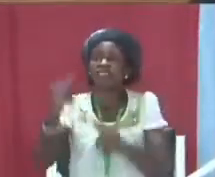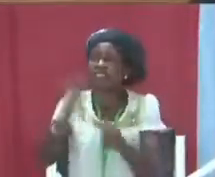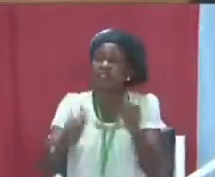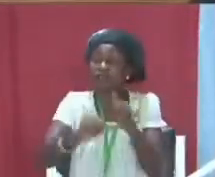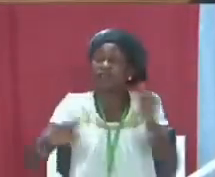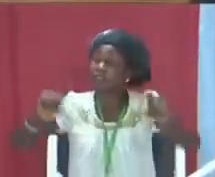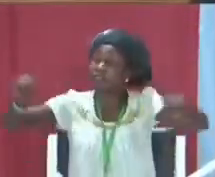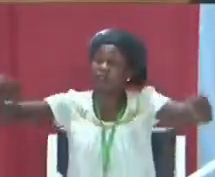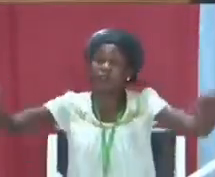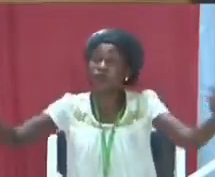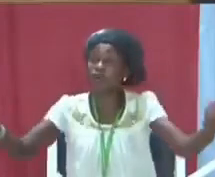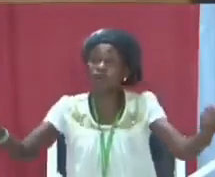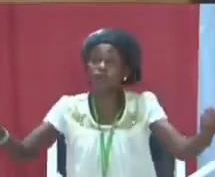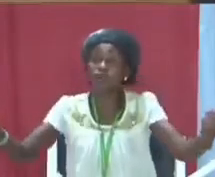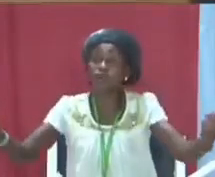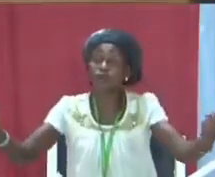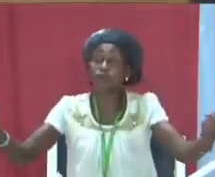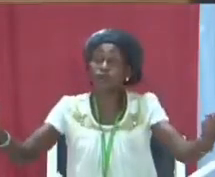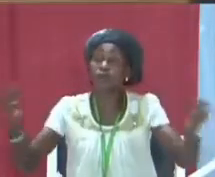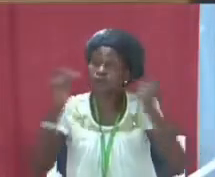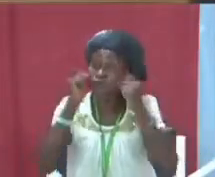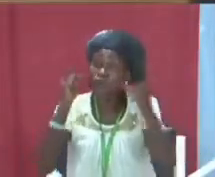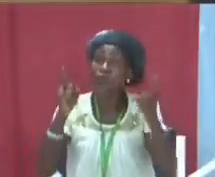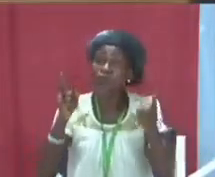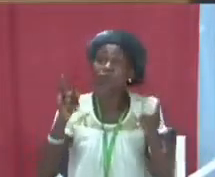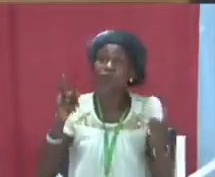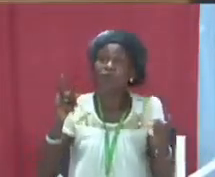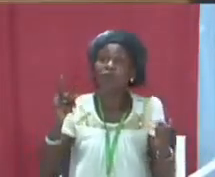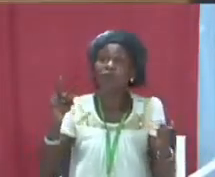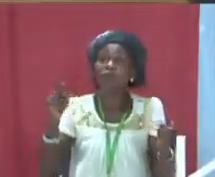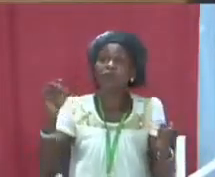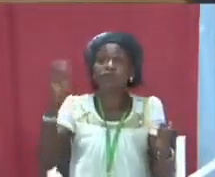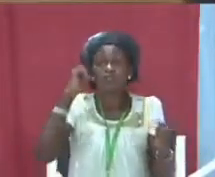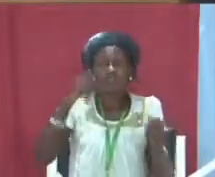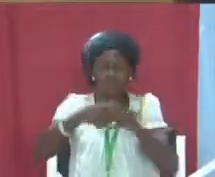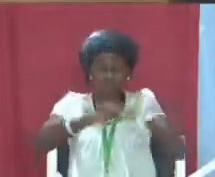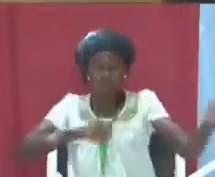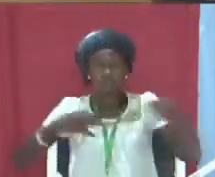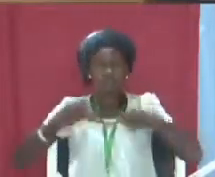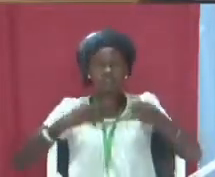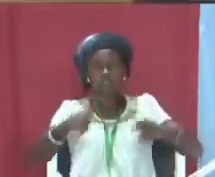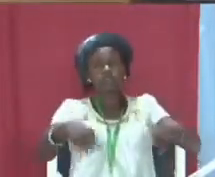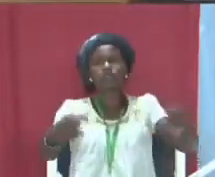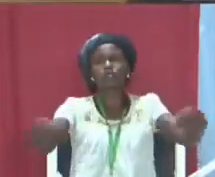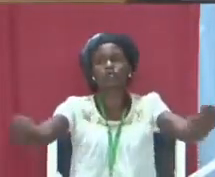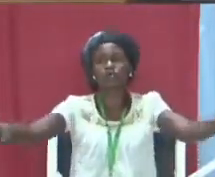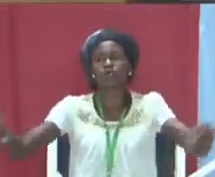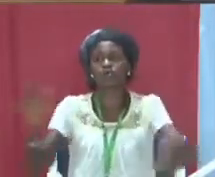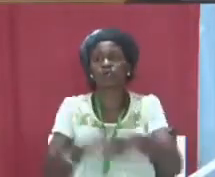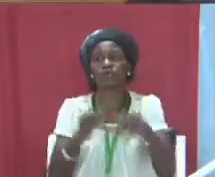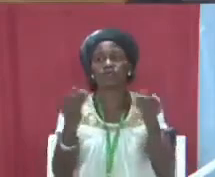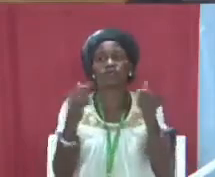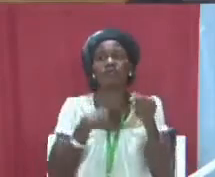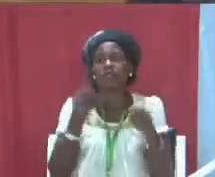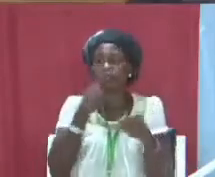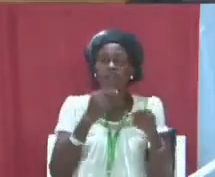gone. He tore his dress, rolled on the ground, and worshiped God and said, naked I came from my